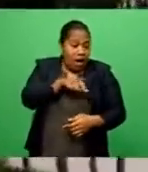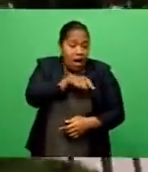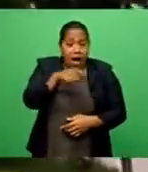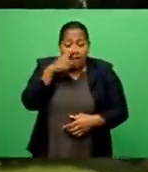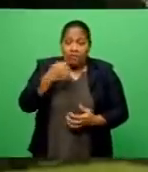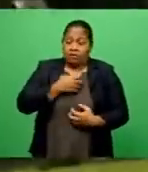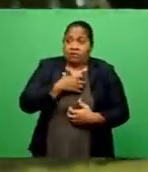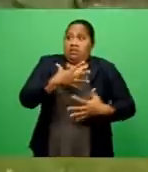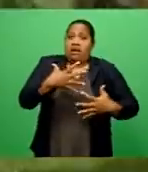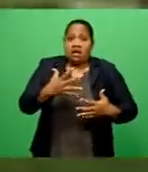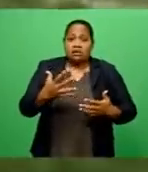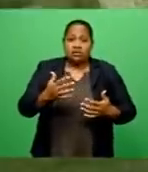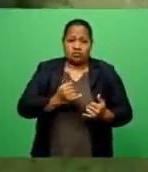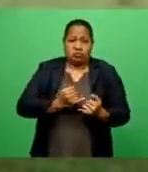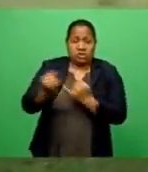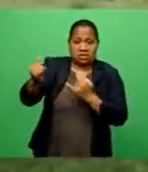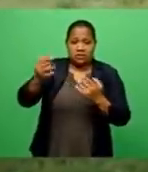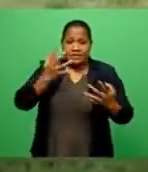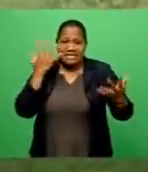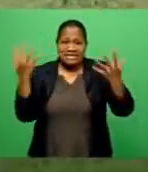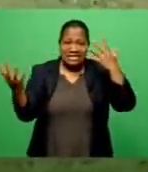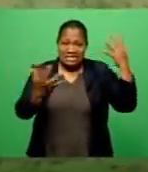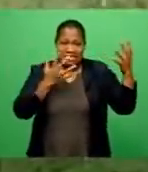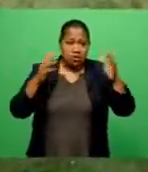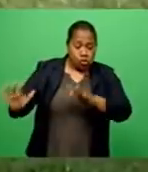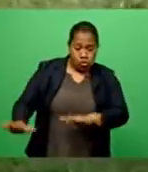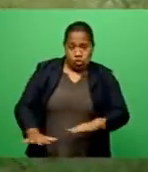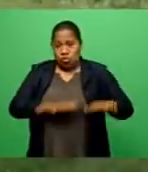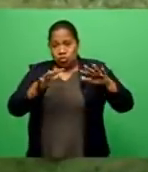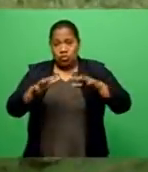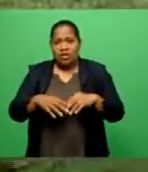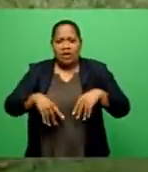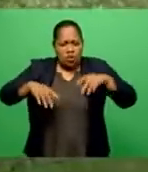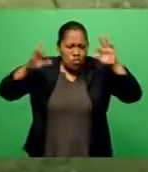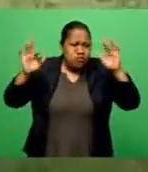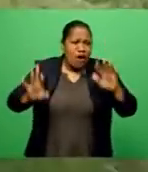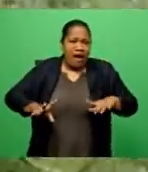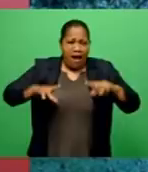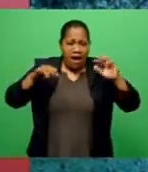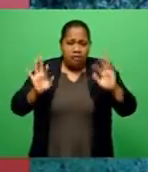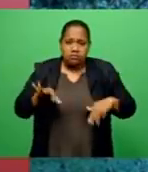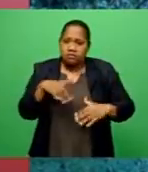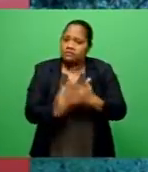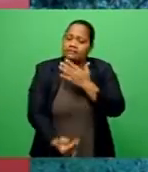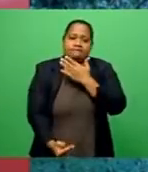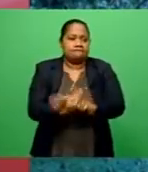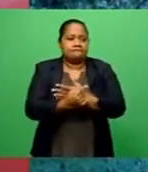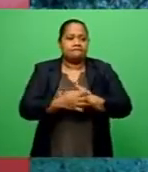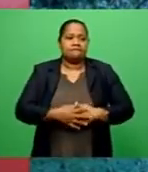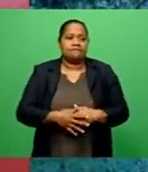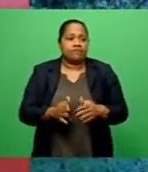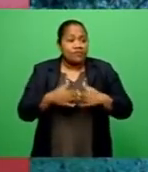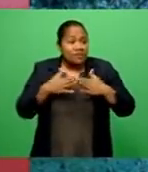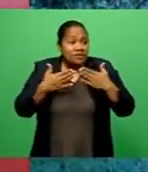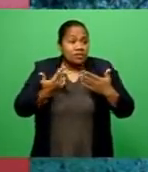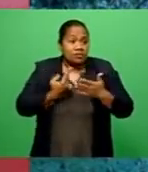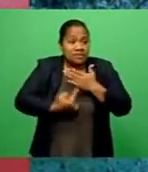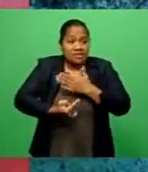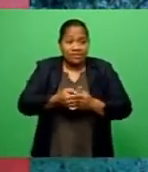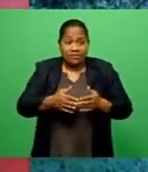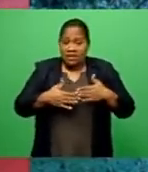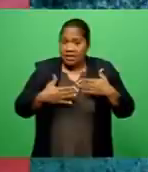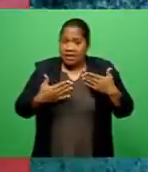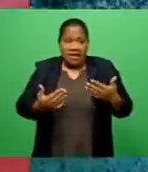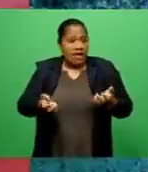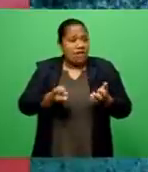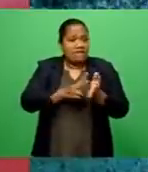winds, storm surges, and torrential rain. The school is suffering right now because the villagers will be safe because we